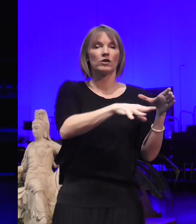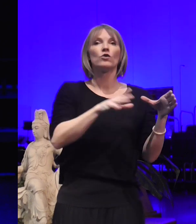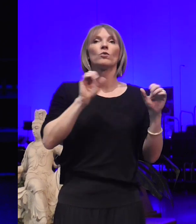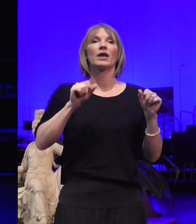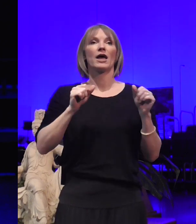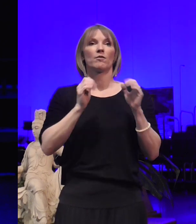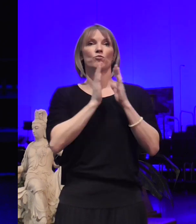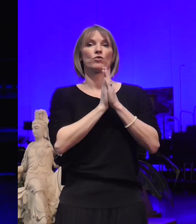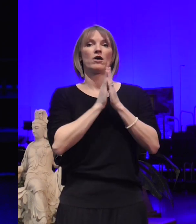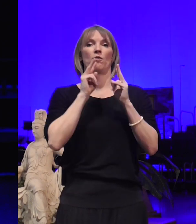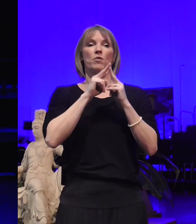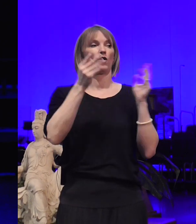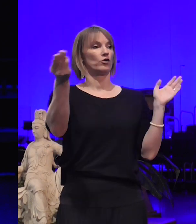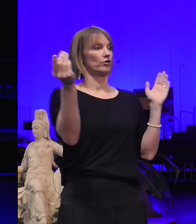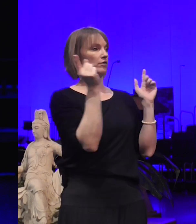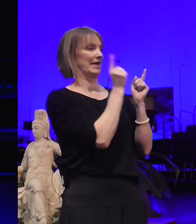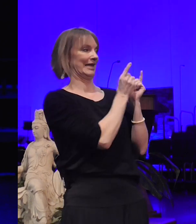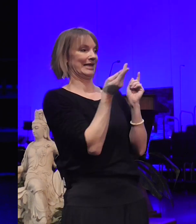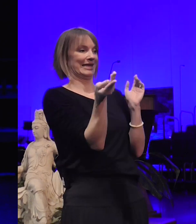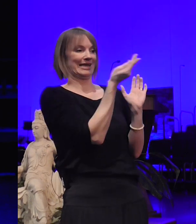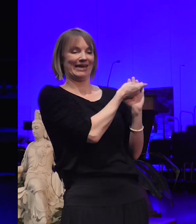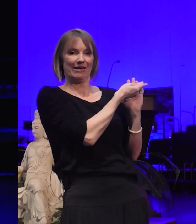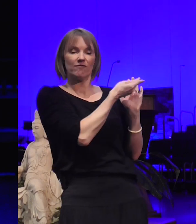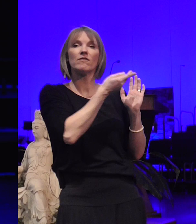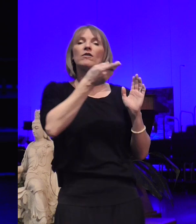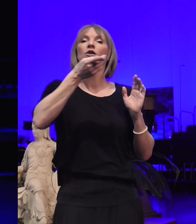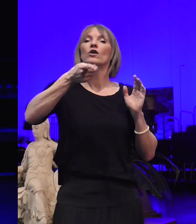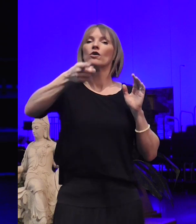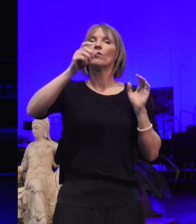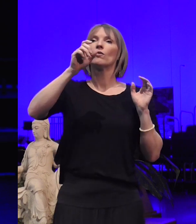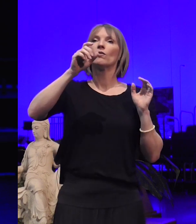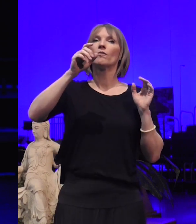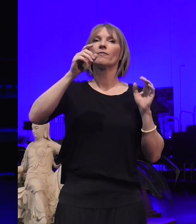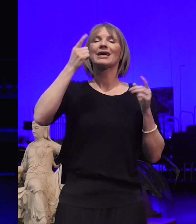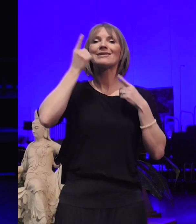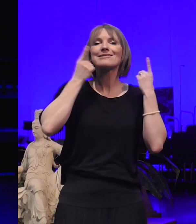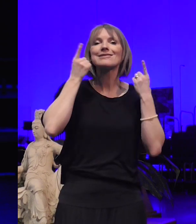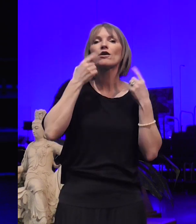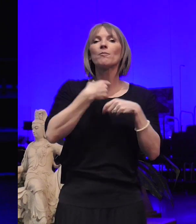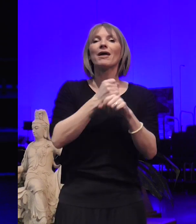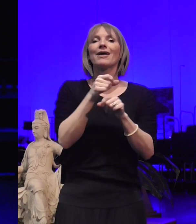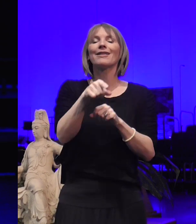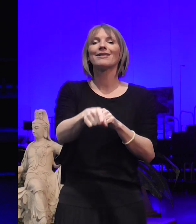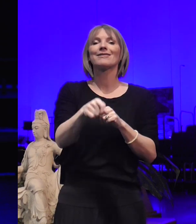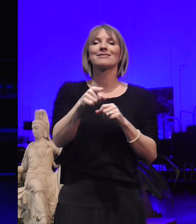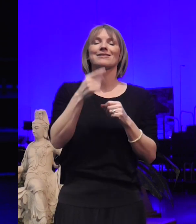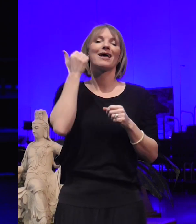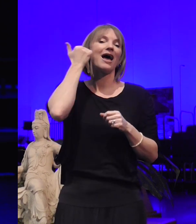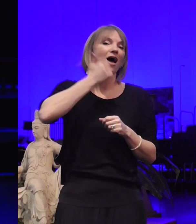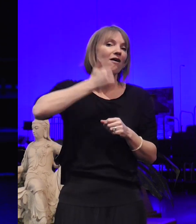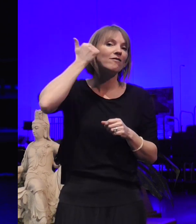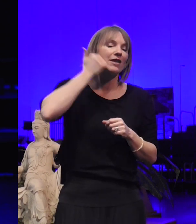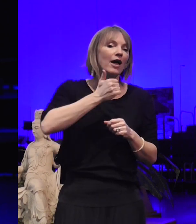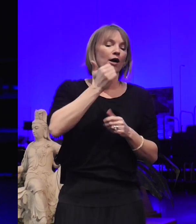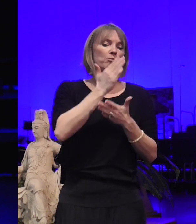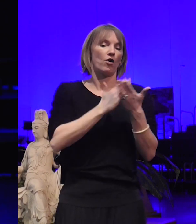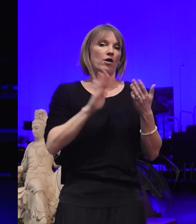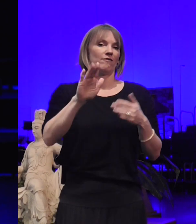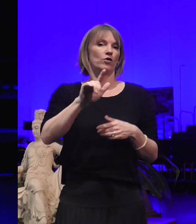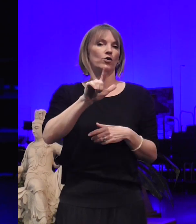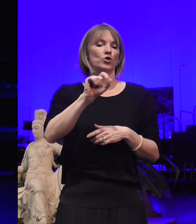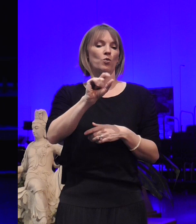up to one of our practitioners. But consider making this kind of prayer a daily part of your